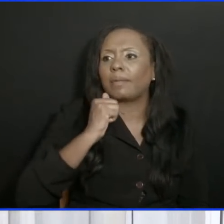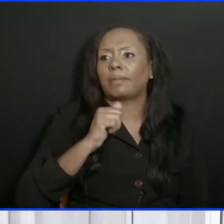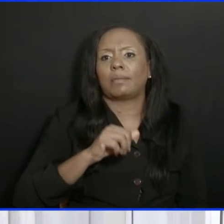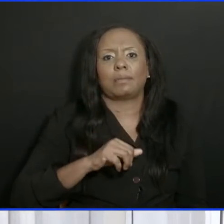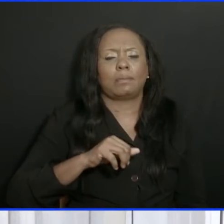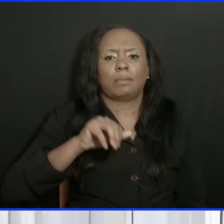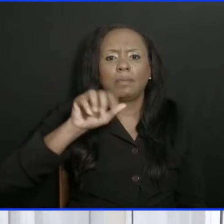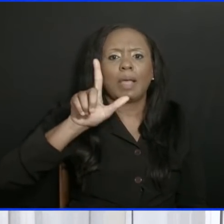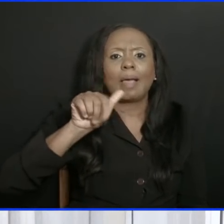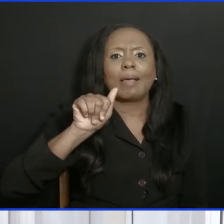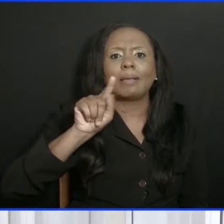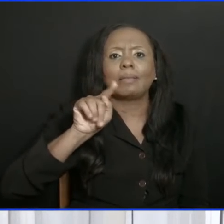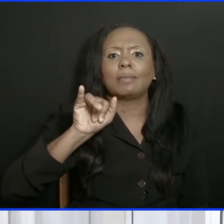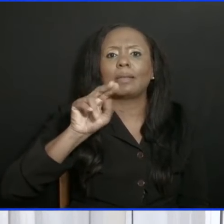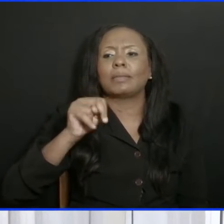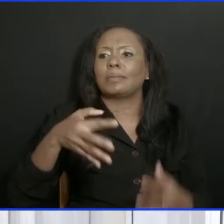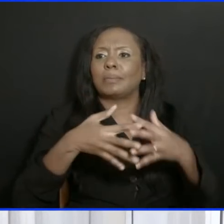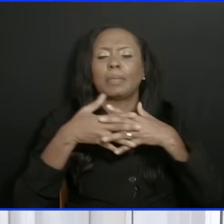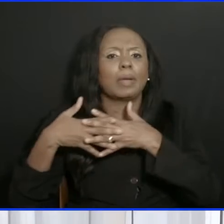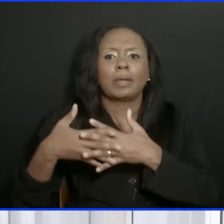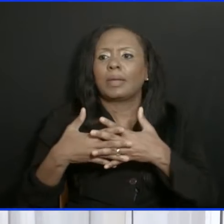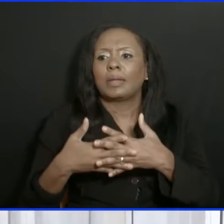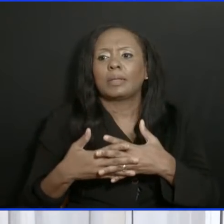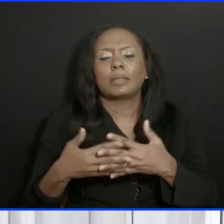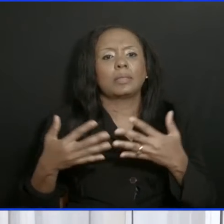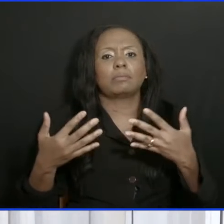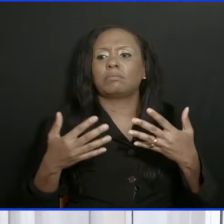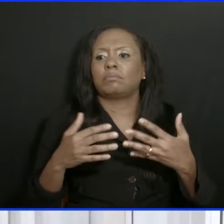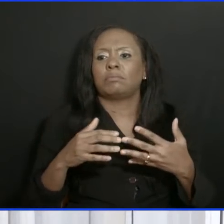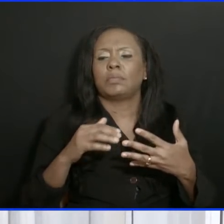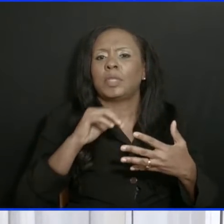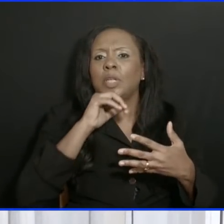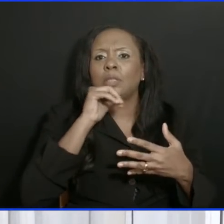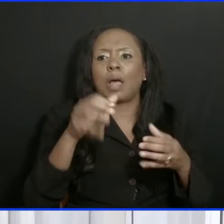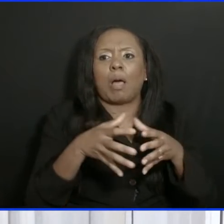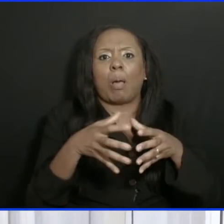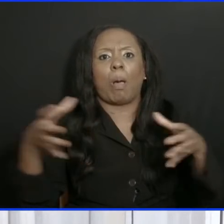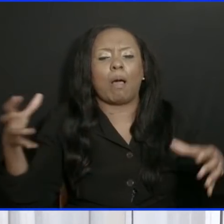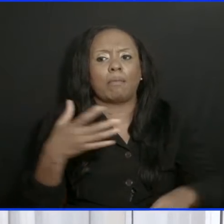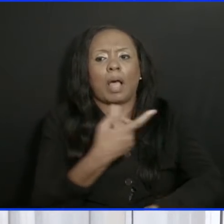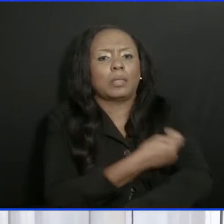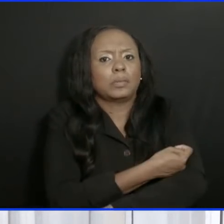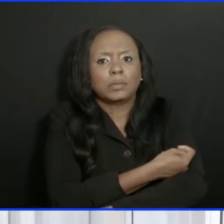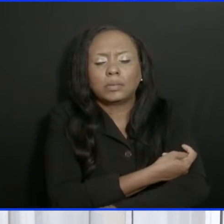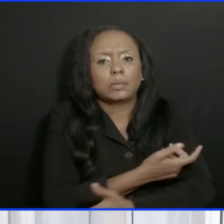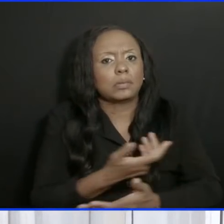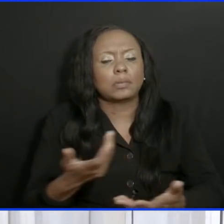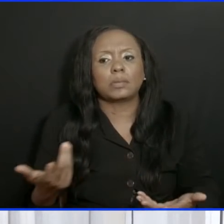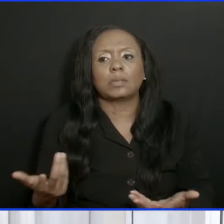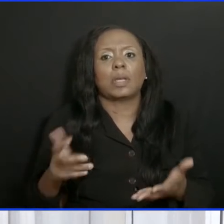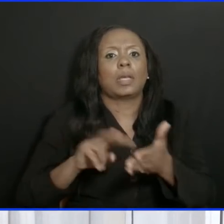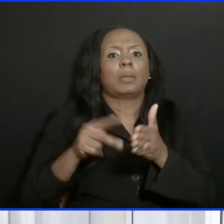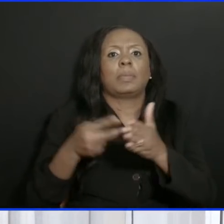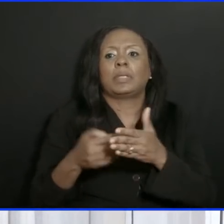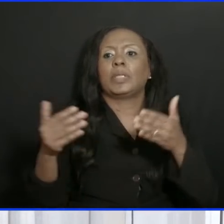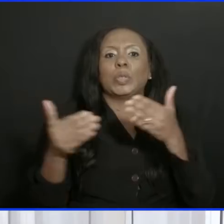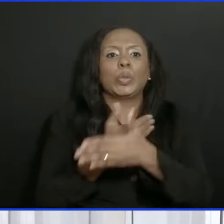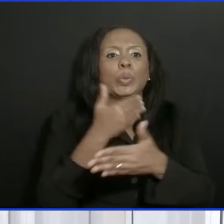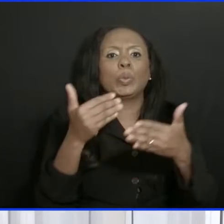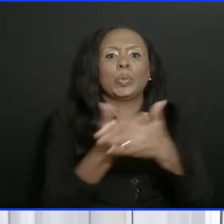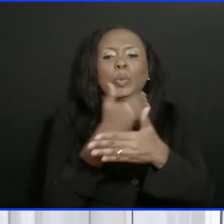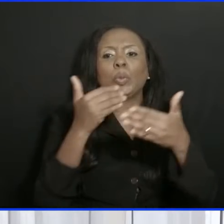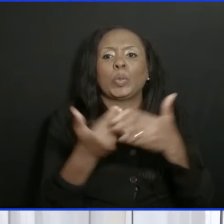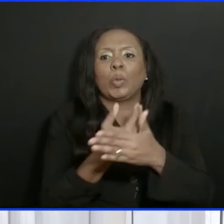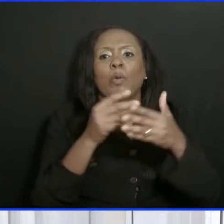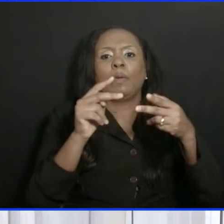America sufficiently, so that we know that the risk for us to have these new variants will continue